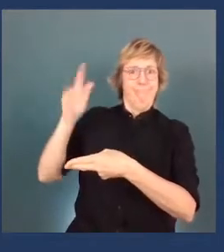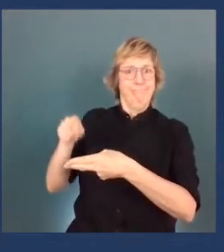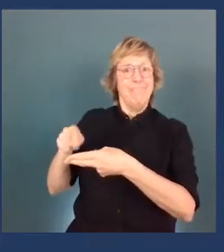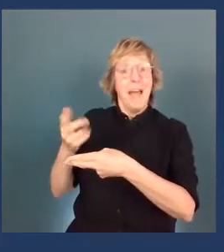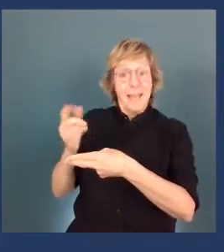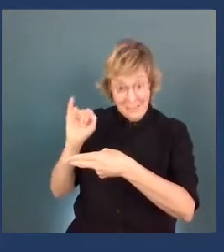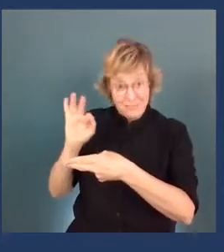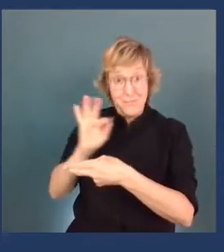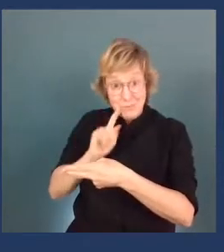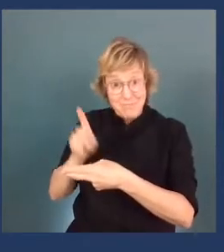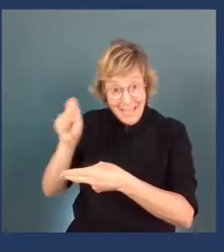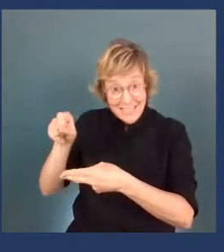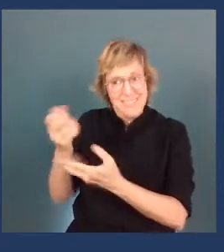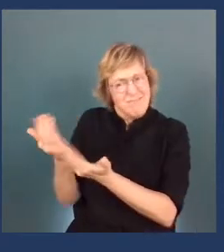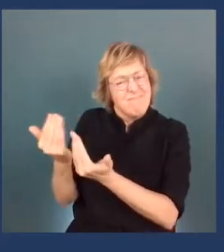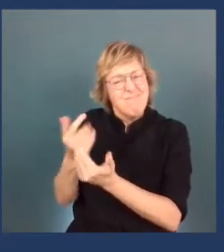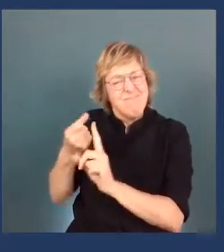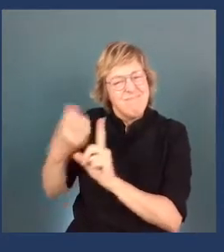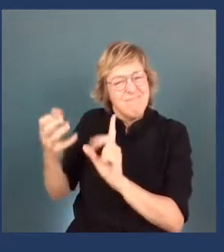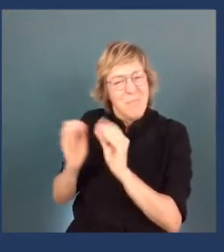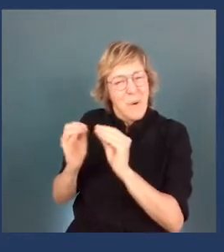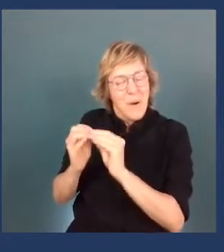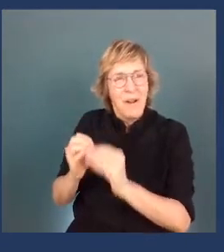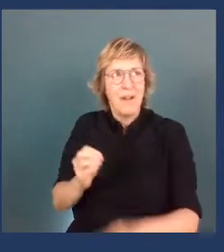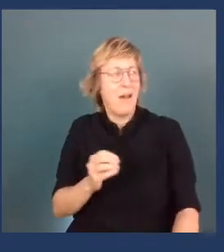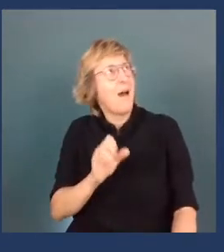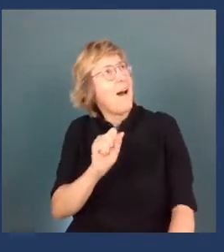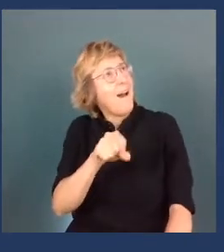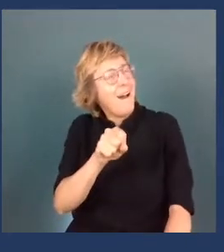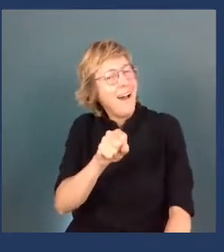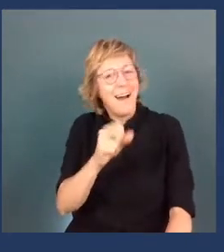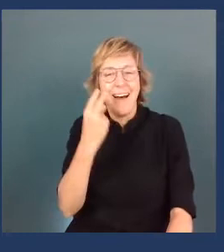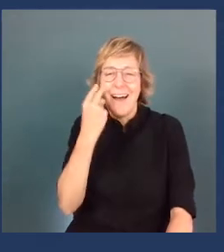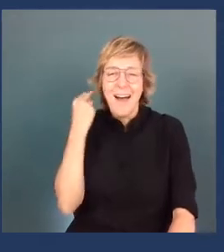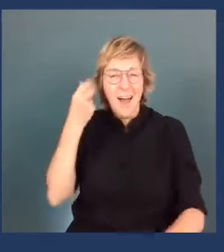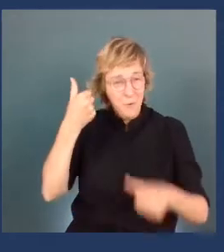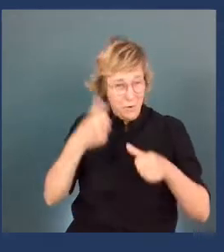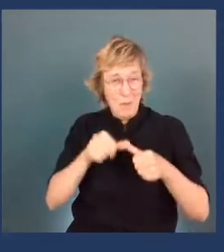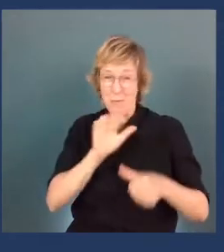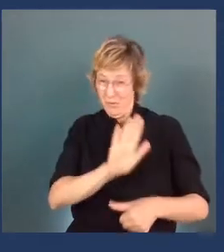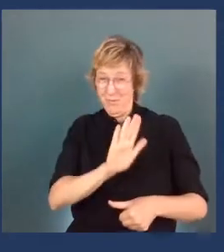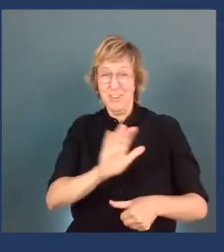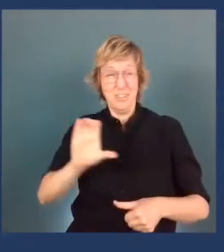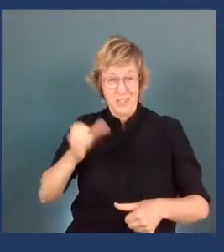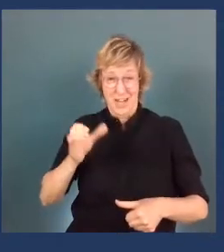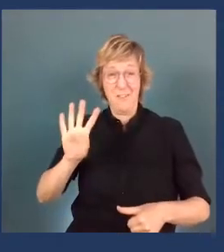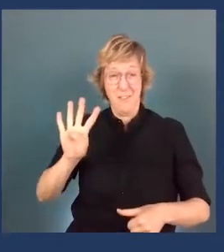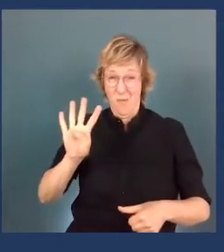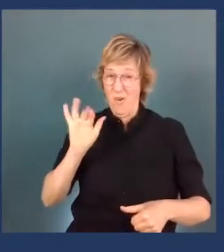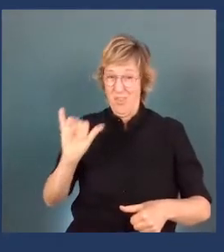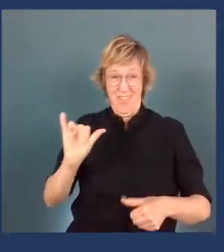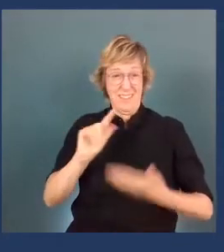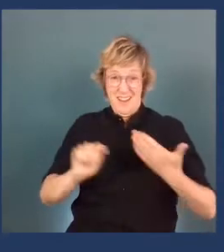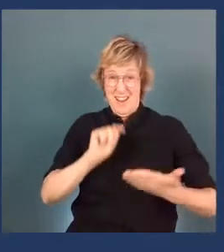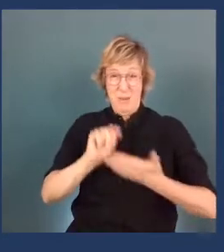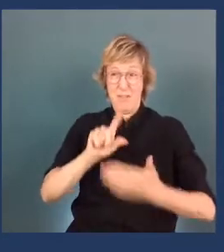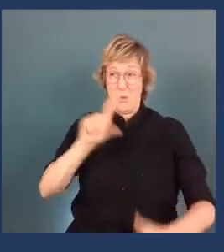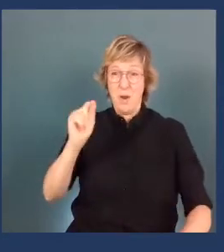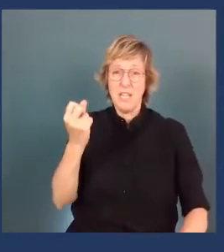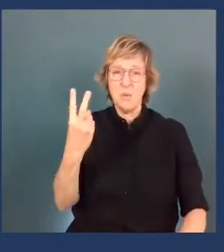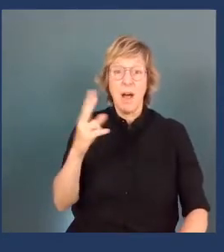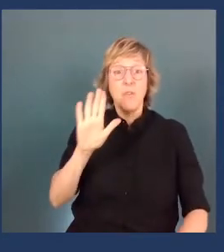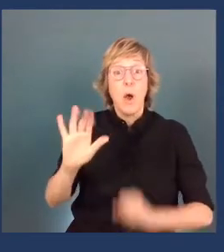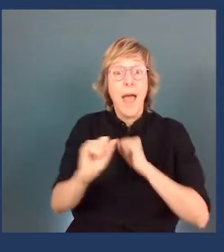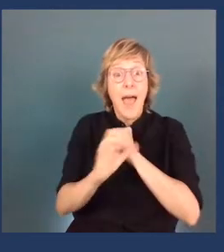so, tell me more. Yeah, gosh, I remember so well that inspiring Channel 4 moment back in 2012,